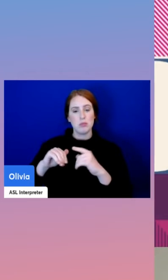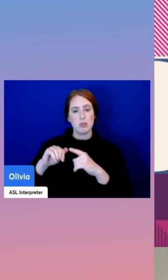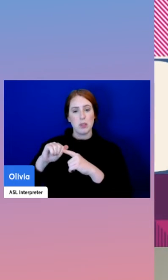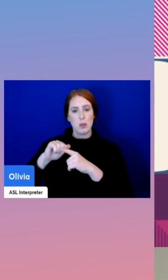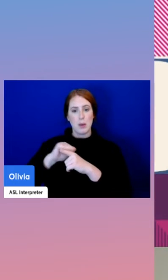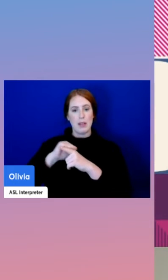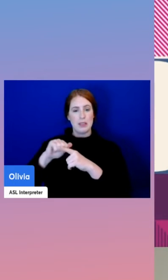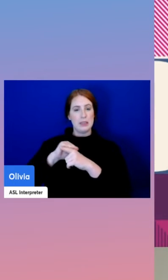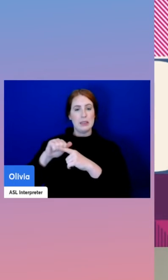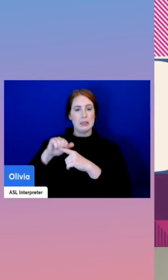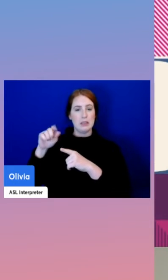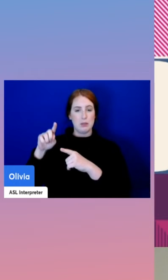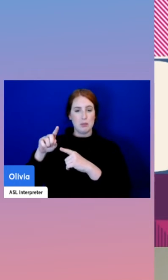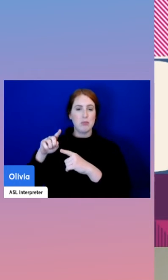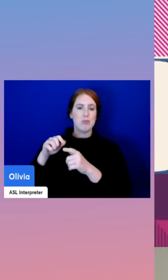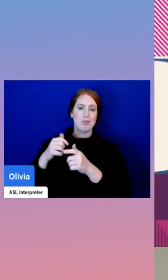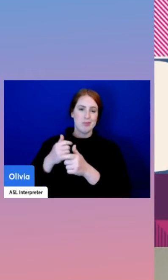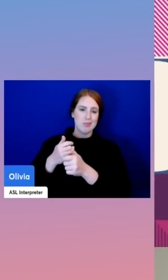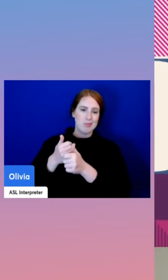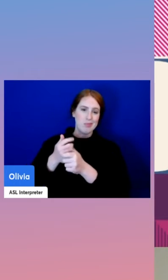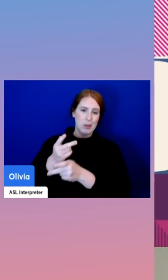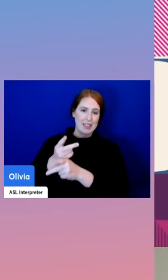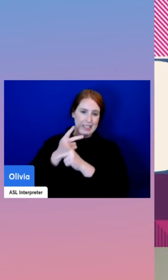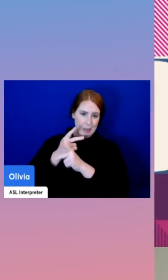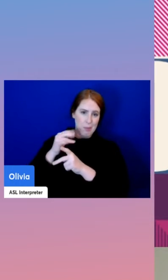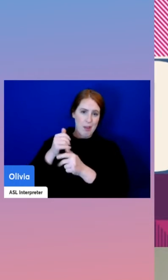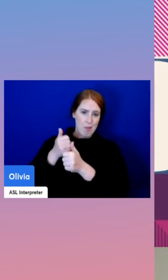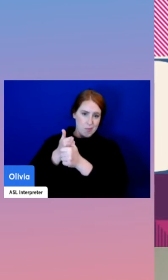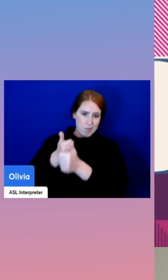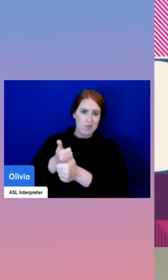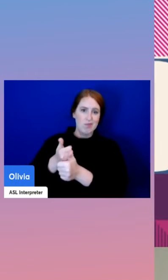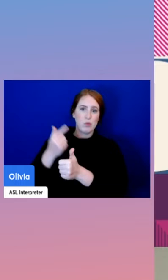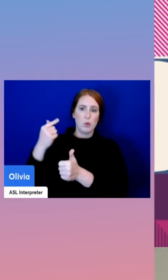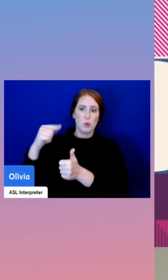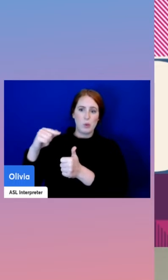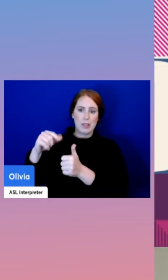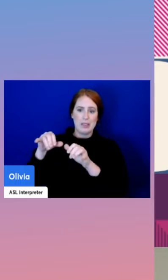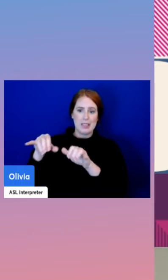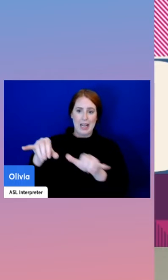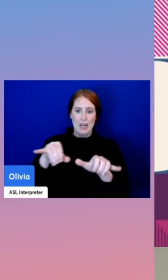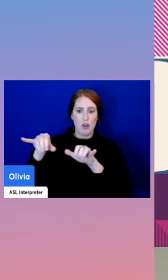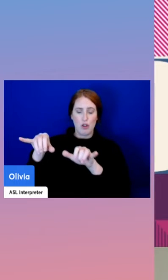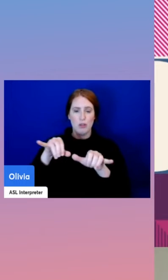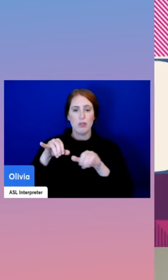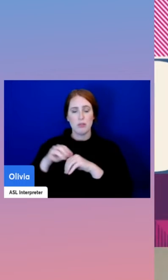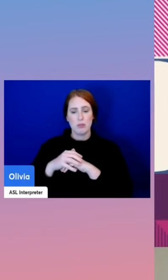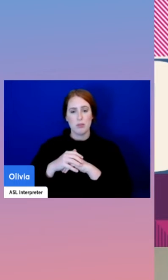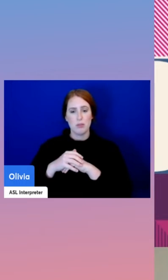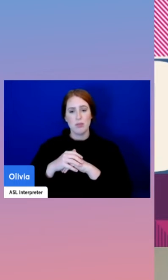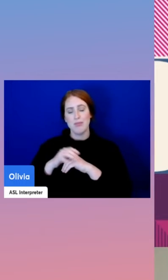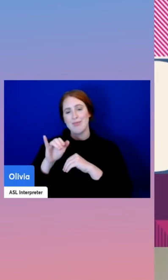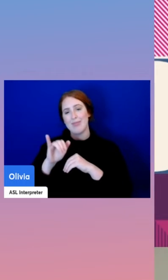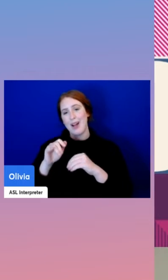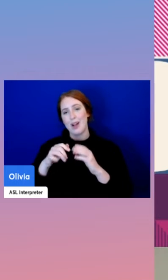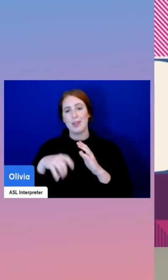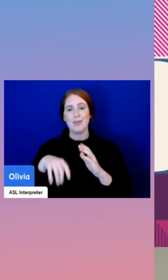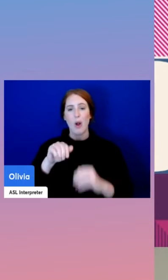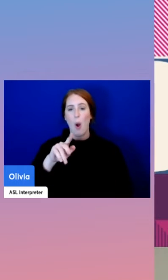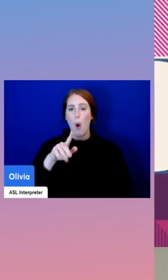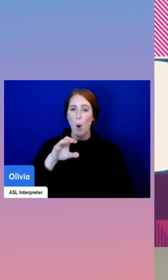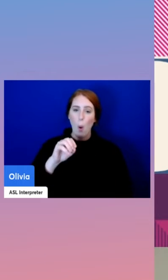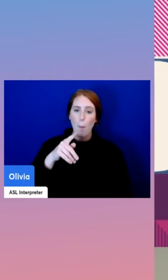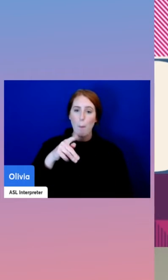green standards. And aside from that, we can also establish a few things, for example, like autopilot. We can appropriately put